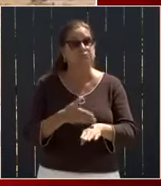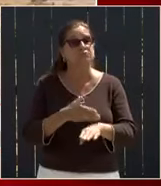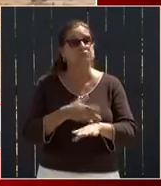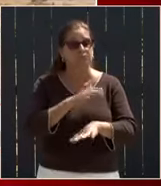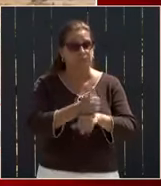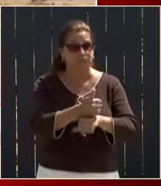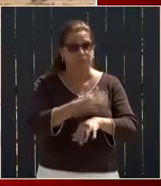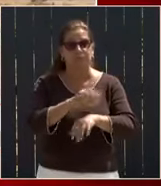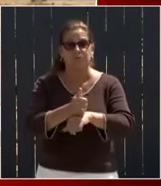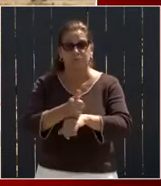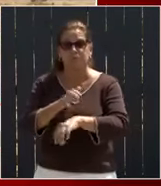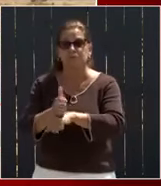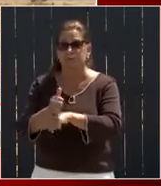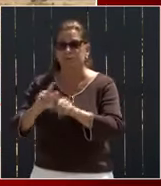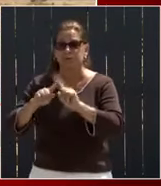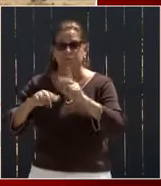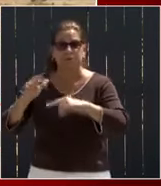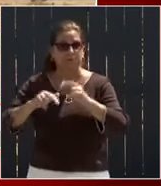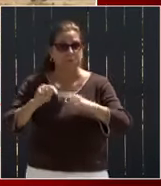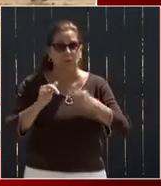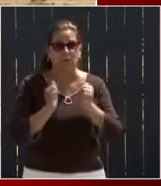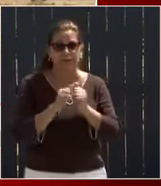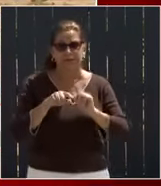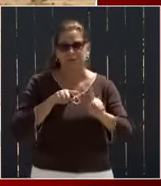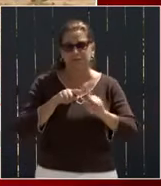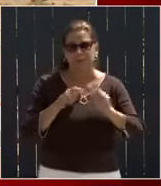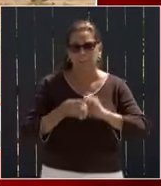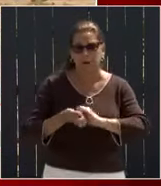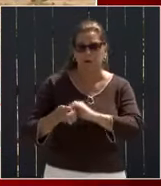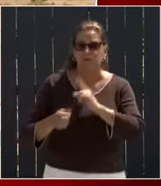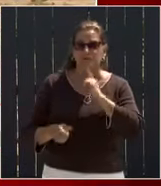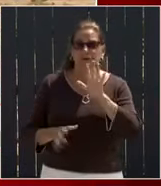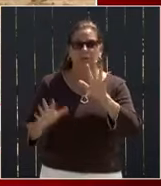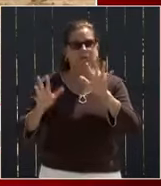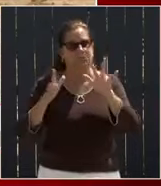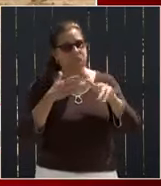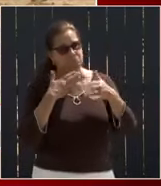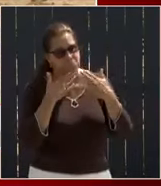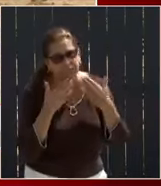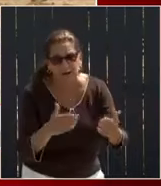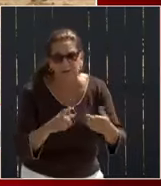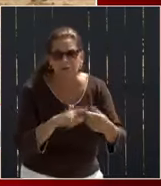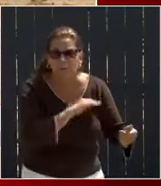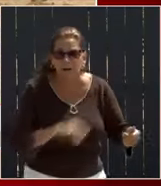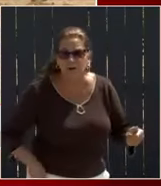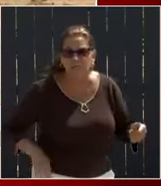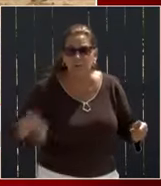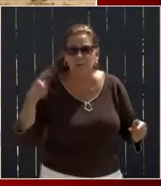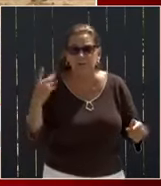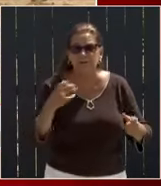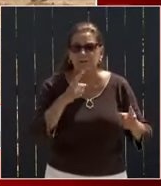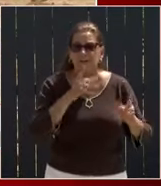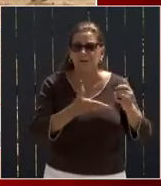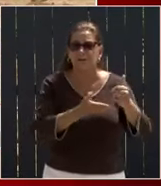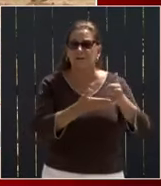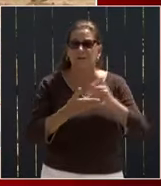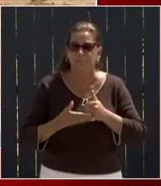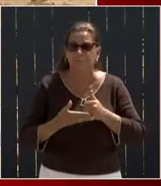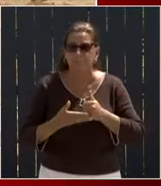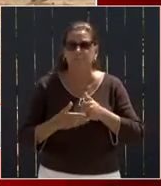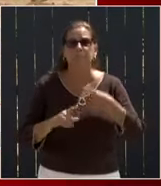all the partners, I want to thank Mayor Bowser, Deputy Mayor Farchecchio, Councilmember Gray, and ANC Commissioner Tiffany Brown for their support